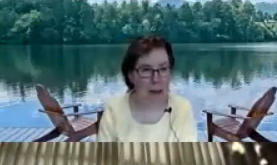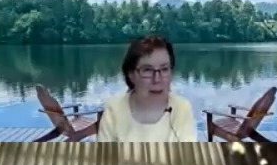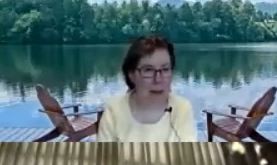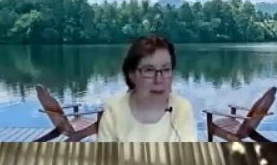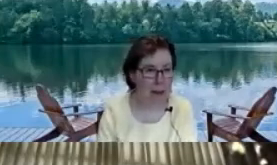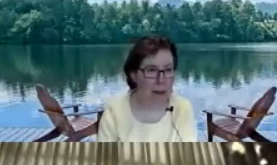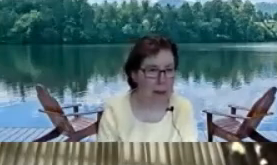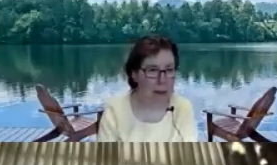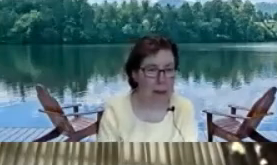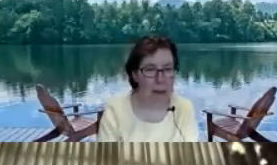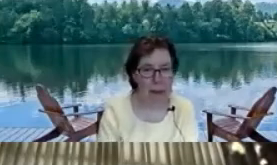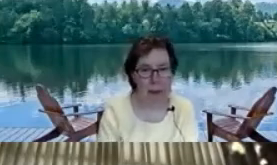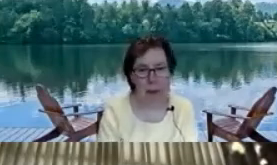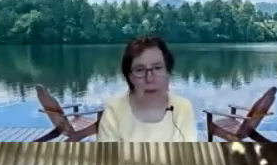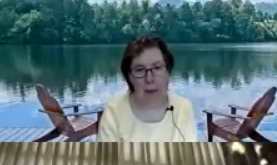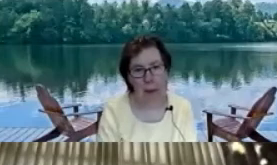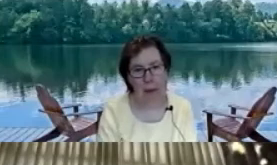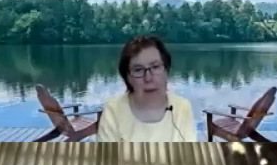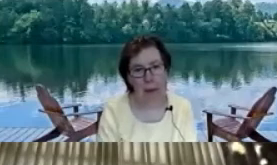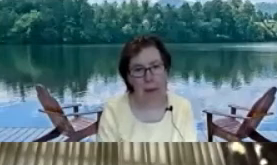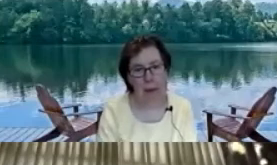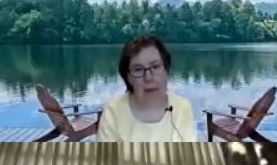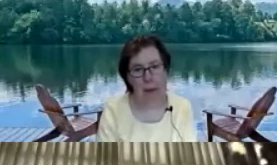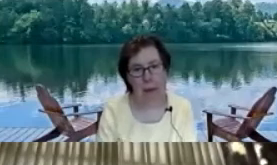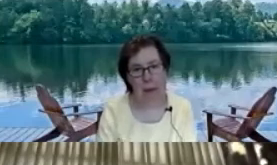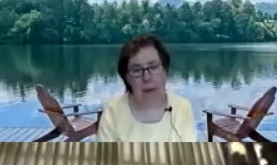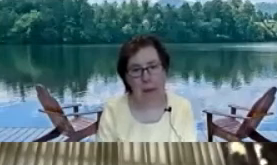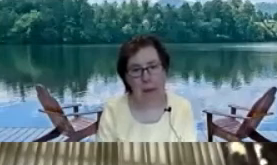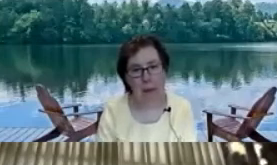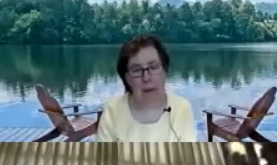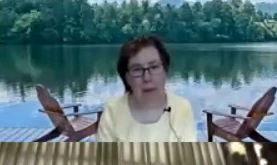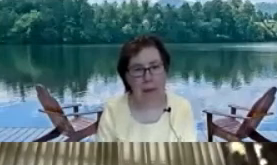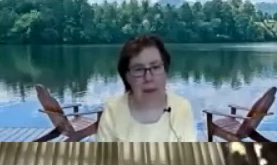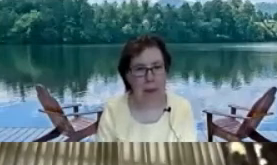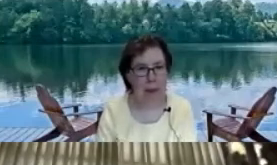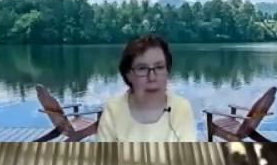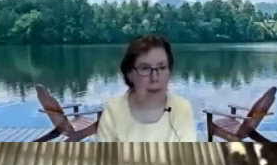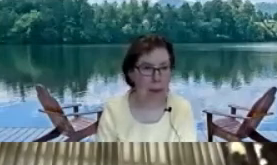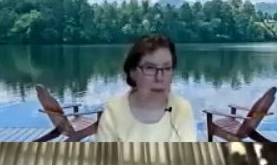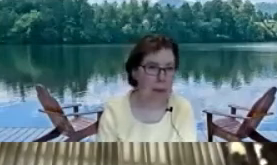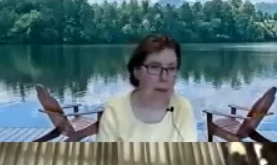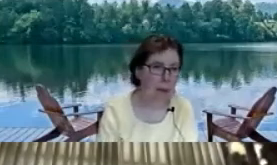this figure flying through the air, Superman, as Laurel said.